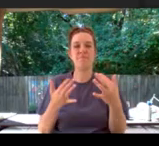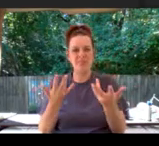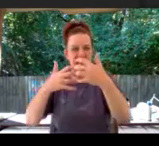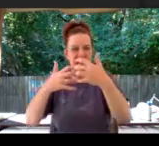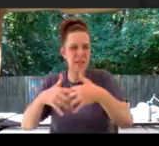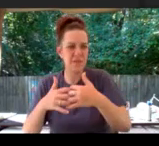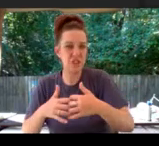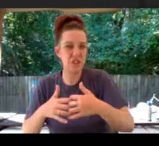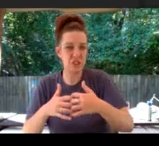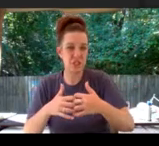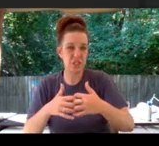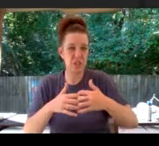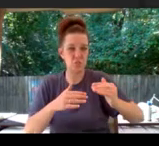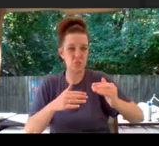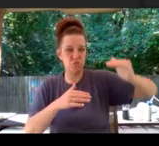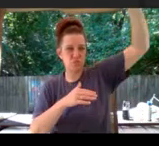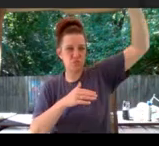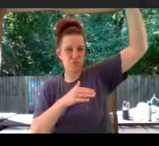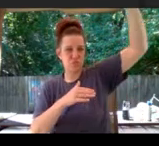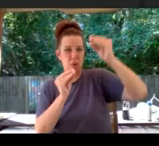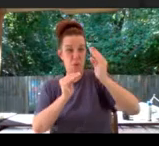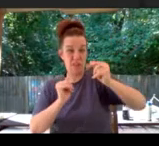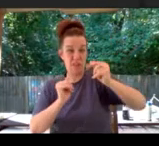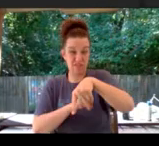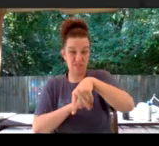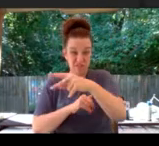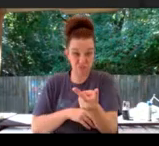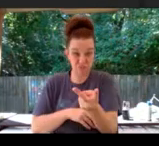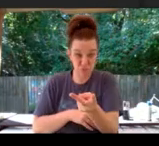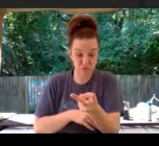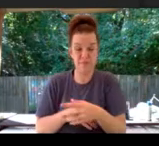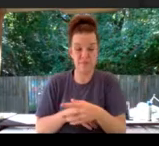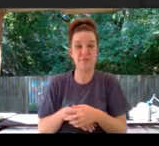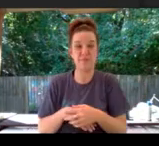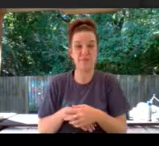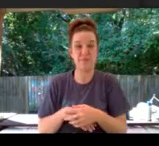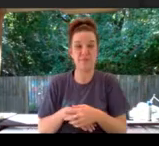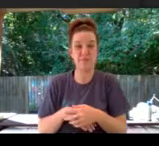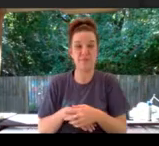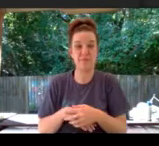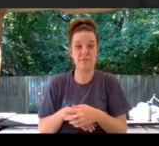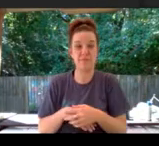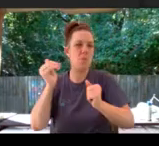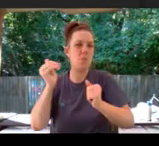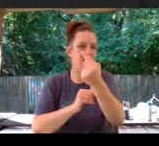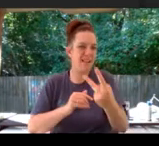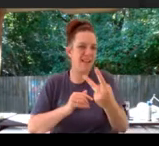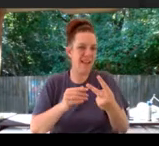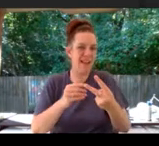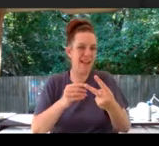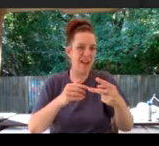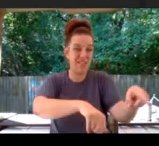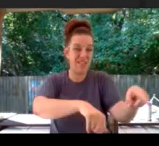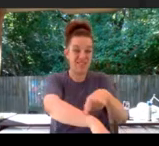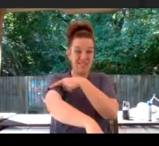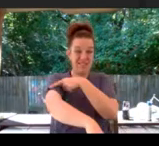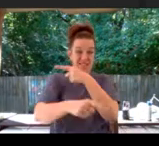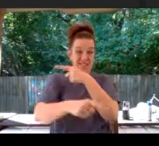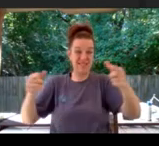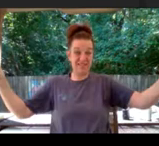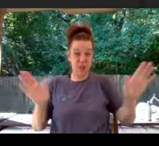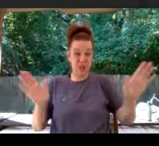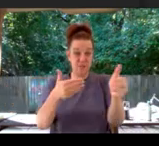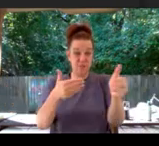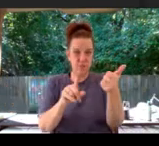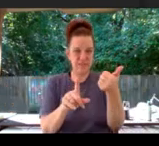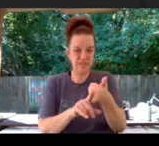than they were and ran half the length of the room. Niles ran his hand